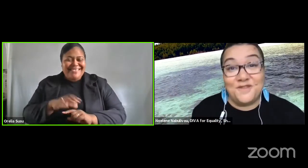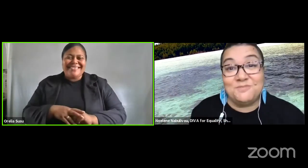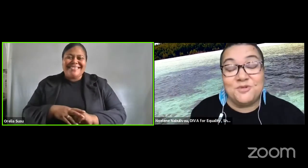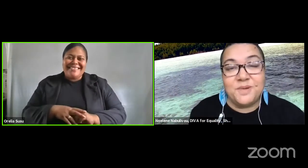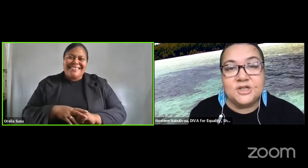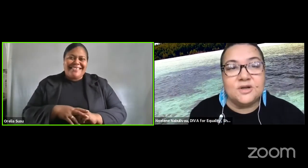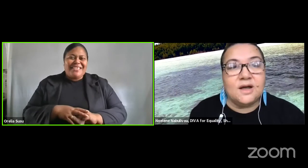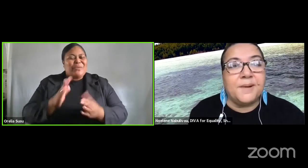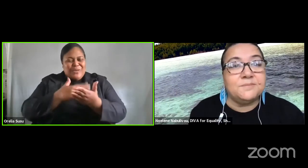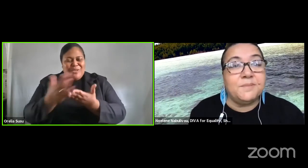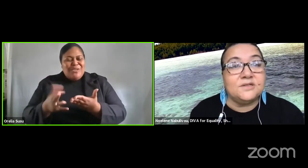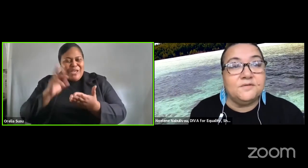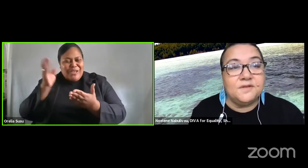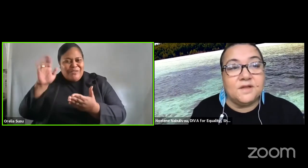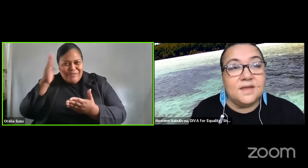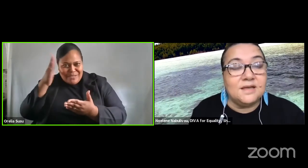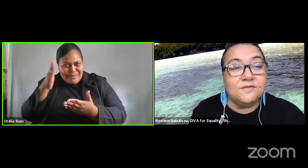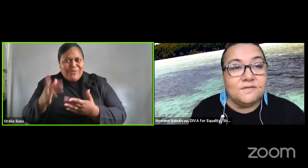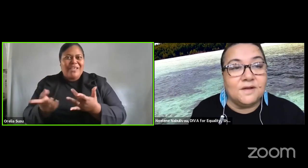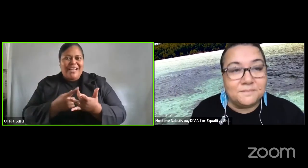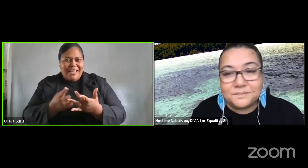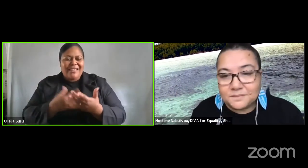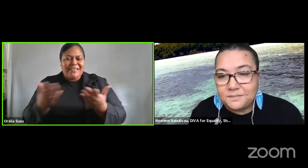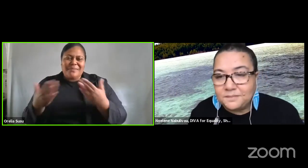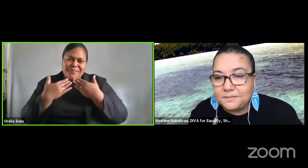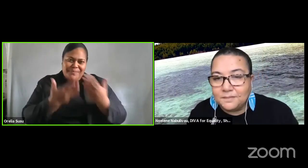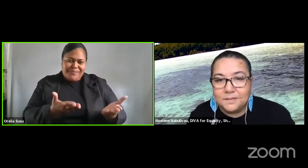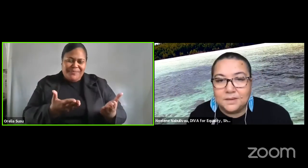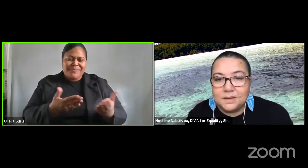on our facebook page so i'll pass back to viva thank you viva